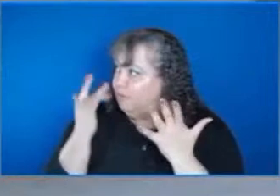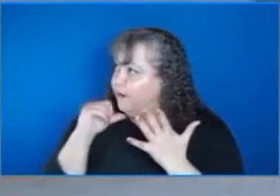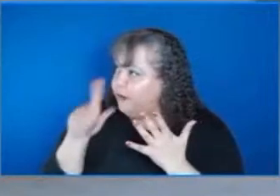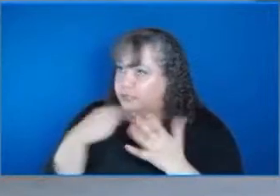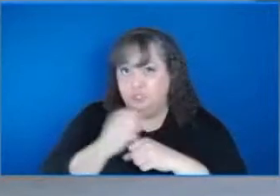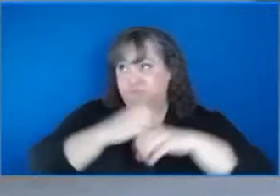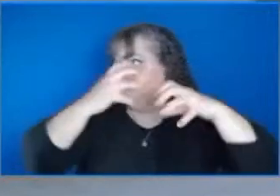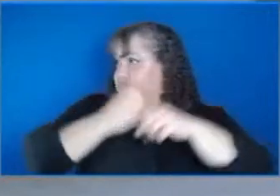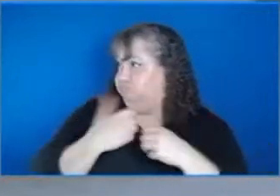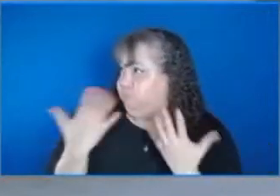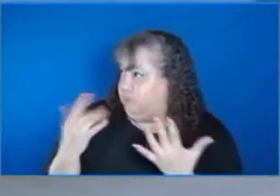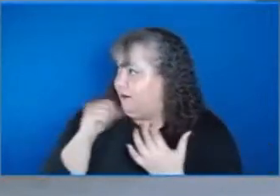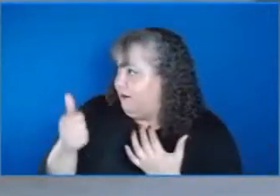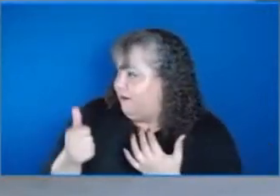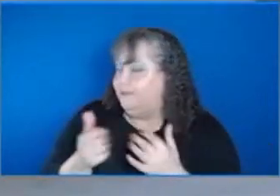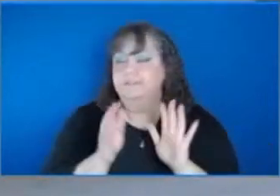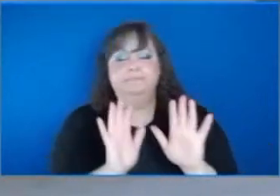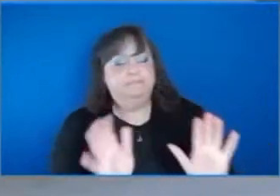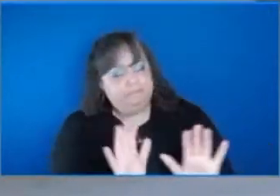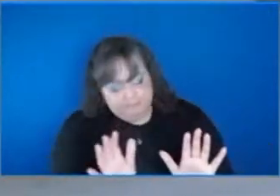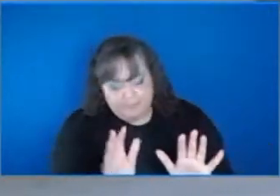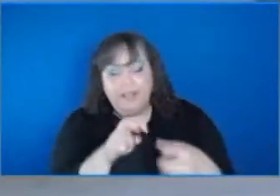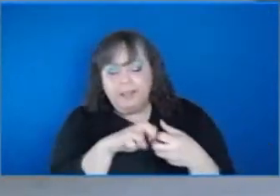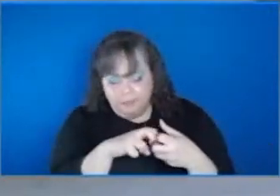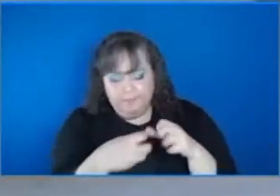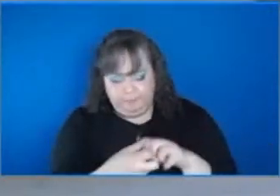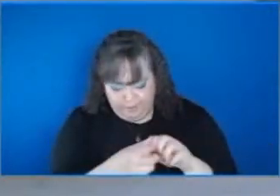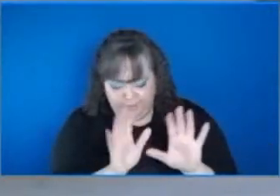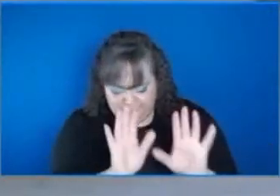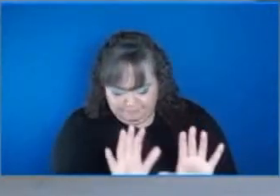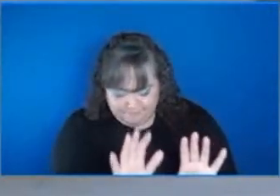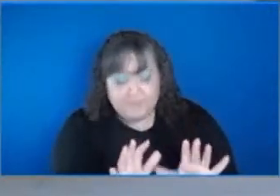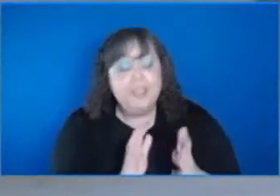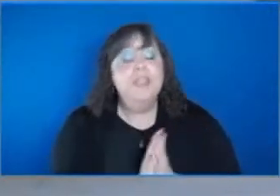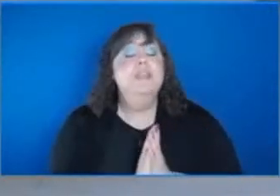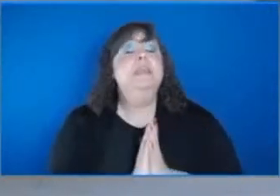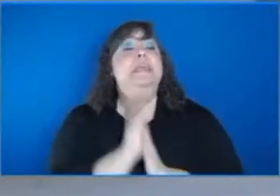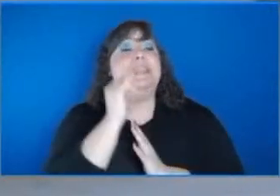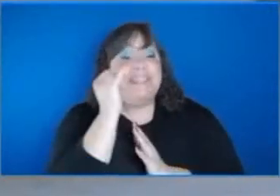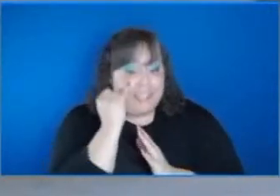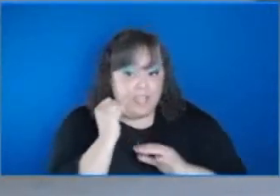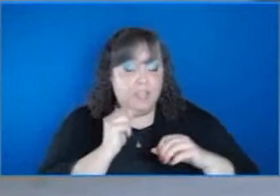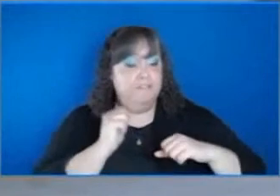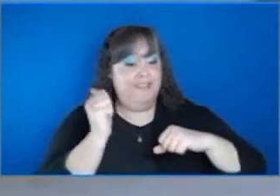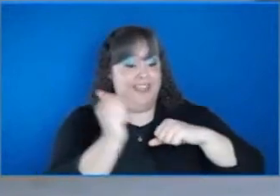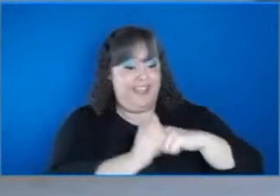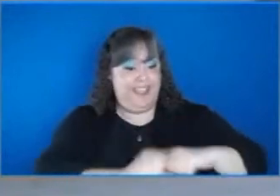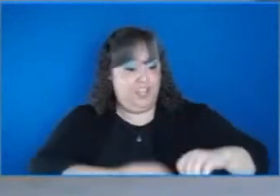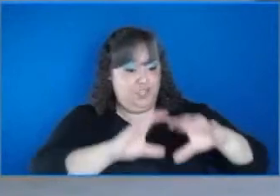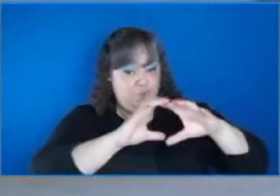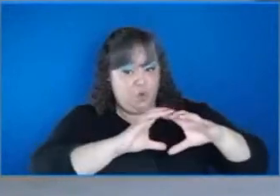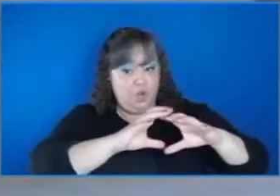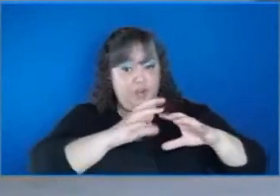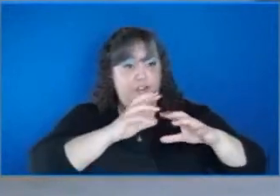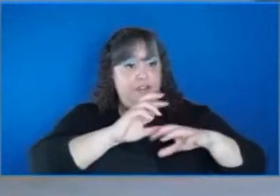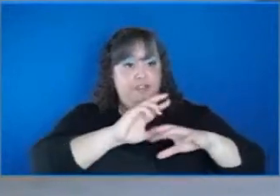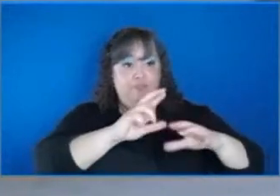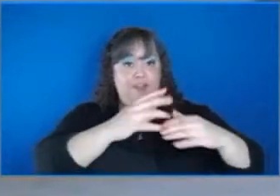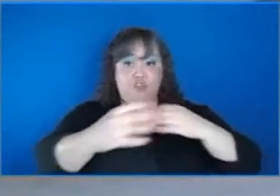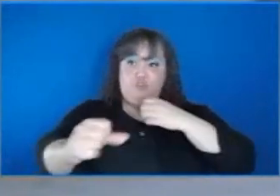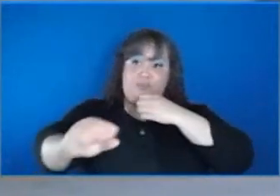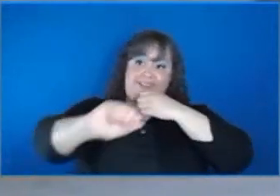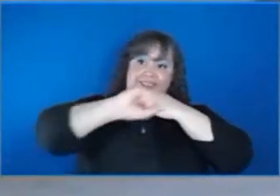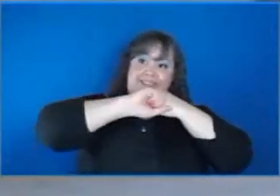And the problem with that idea is that if the asteroid is on a collision course with Earth and you blow it